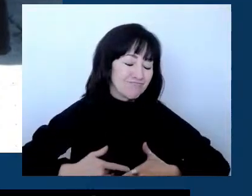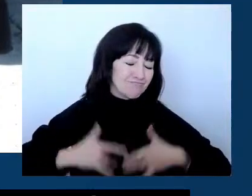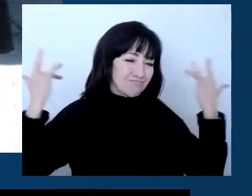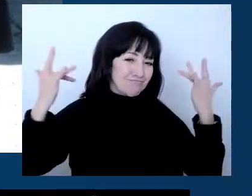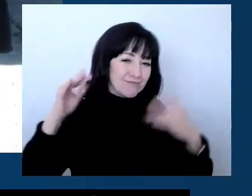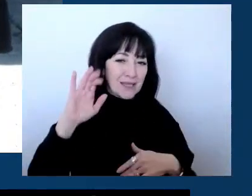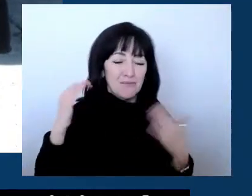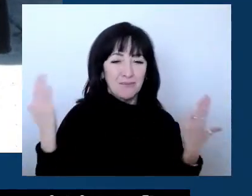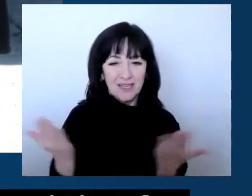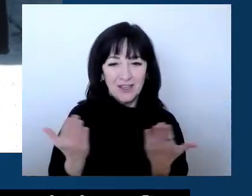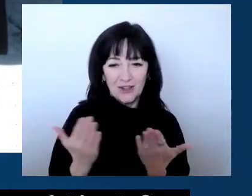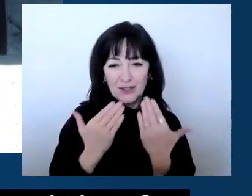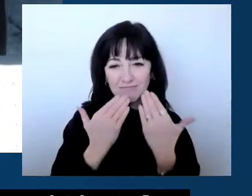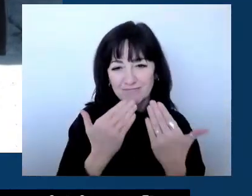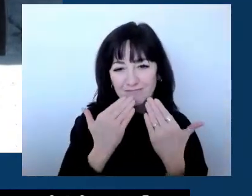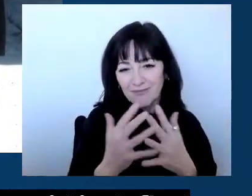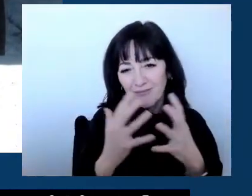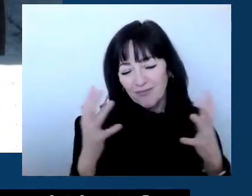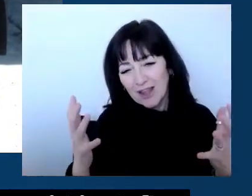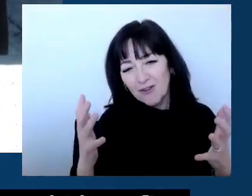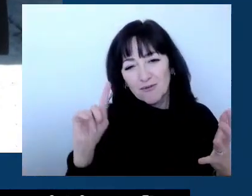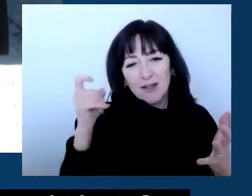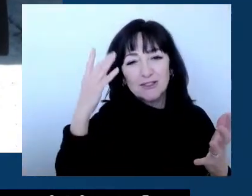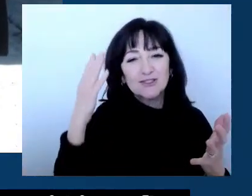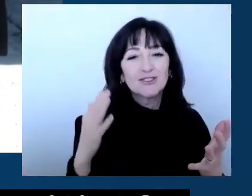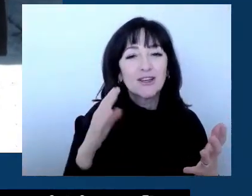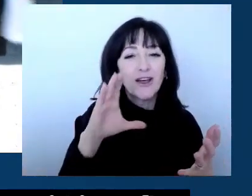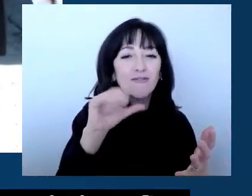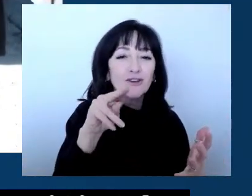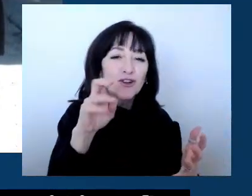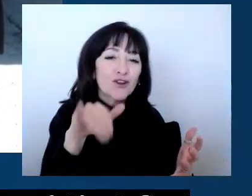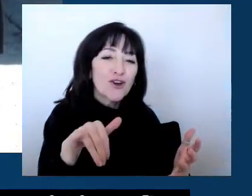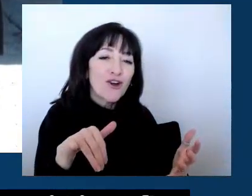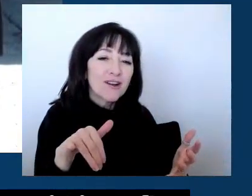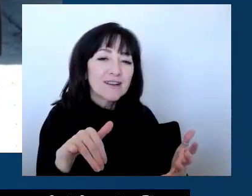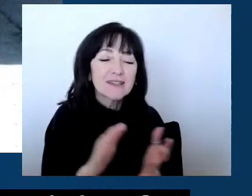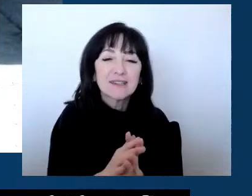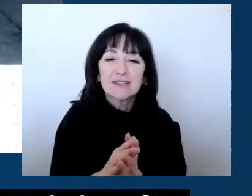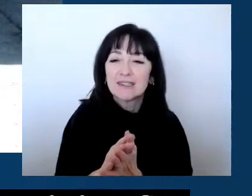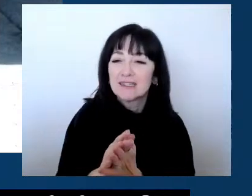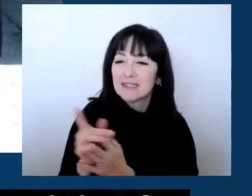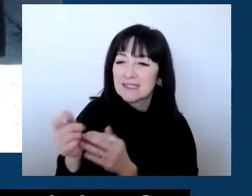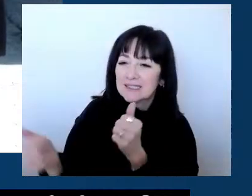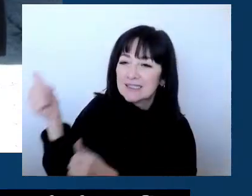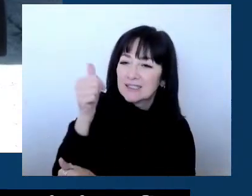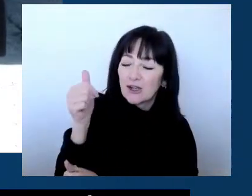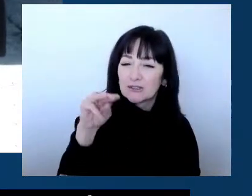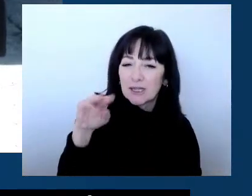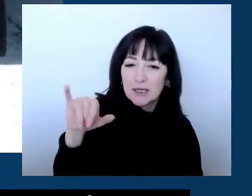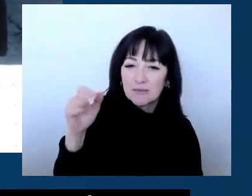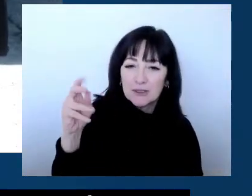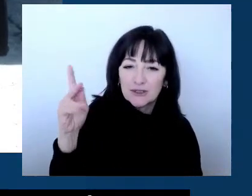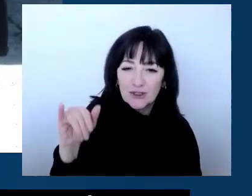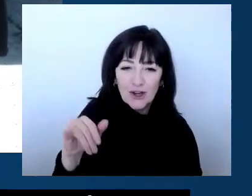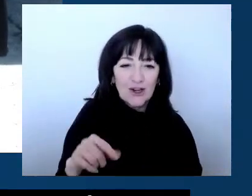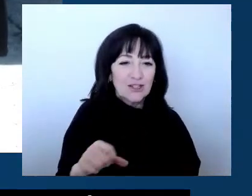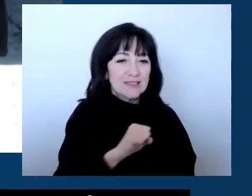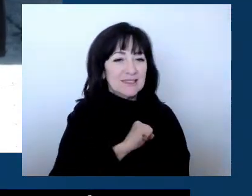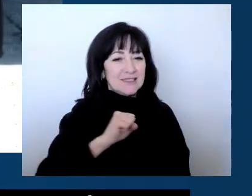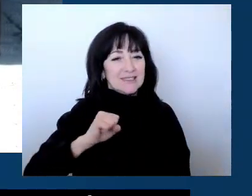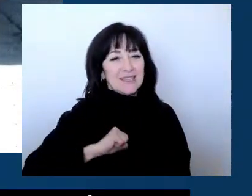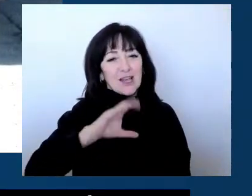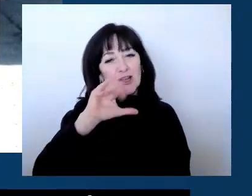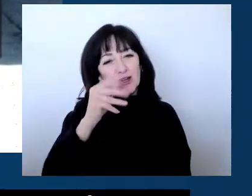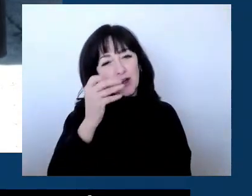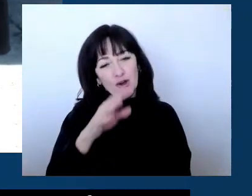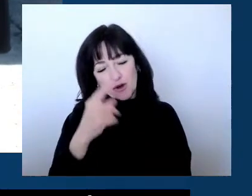Thank you very much, Governor Carney, and of course, Secretary Majeski, Senator Carper, for all that you